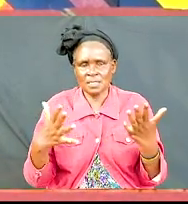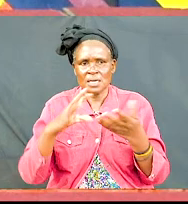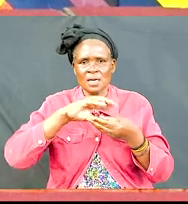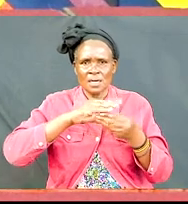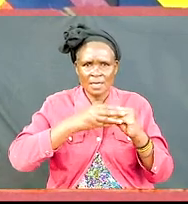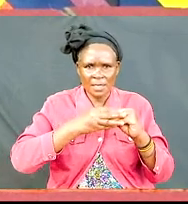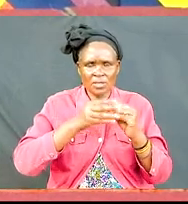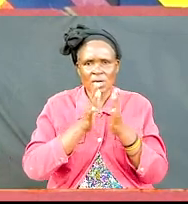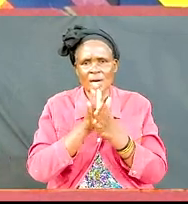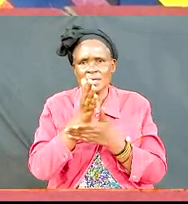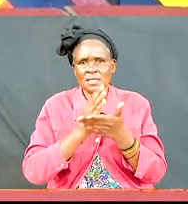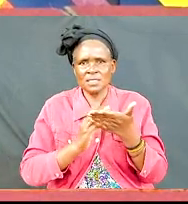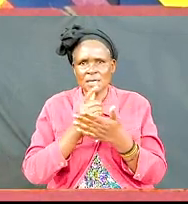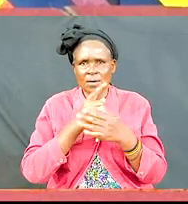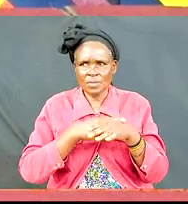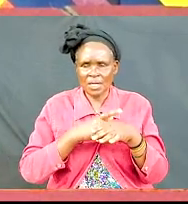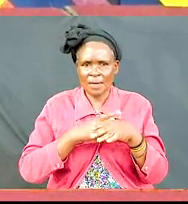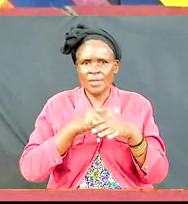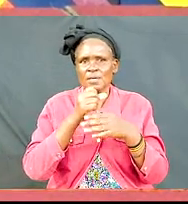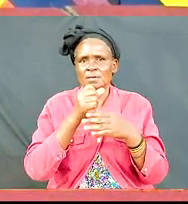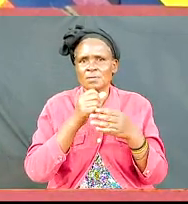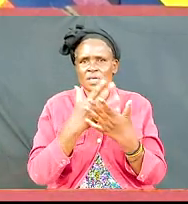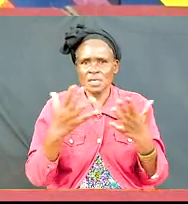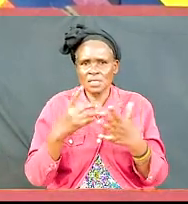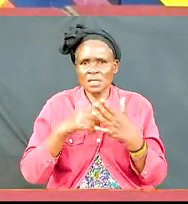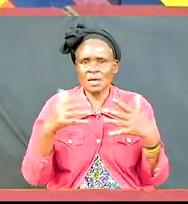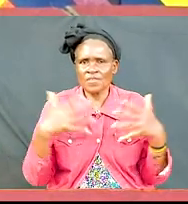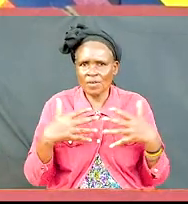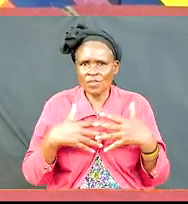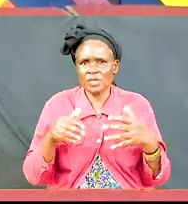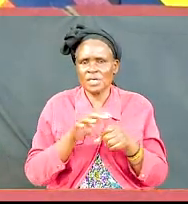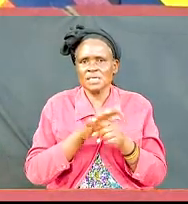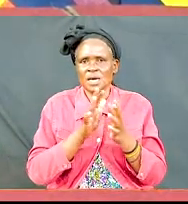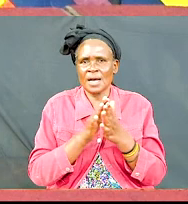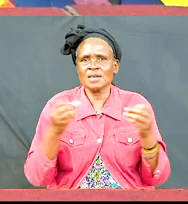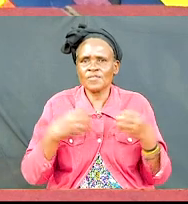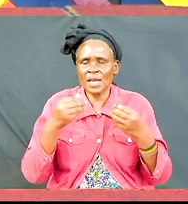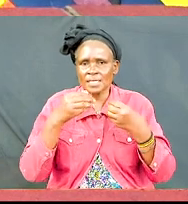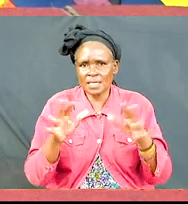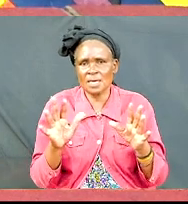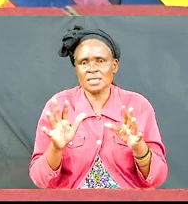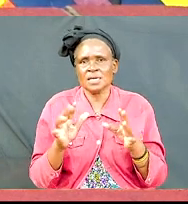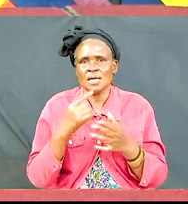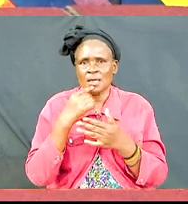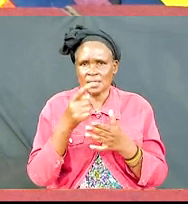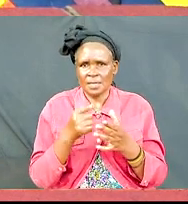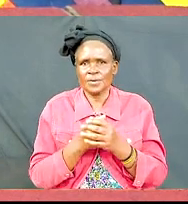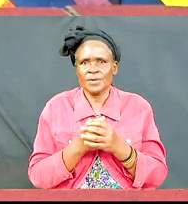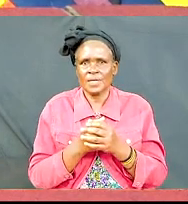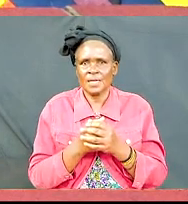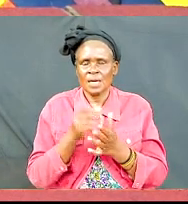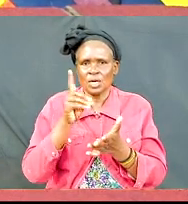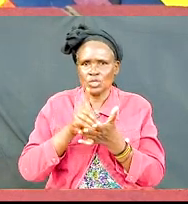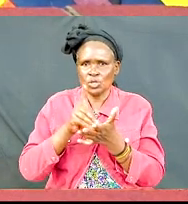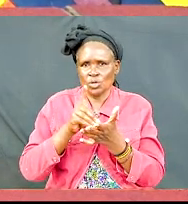creation and sometimes destruction, fearfulness and fearlessness, said Dr.